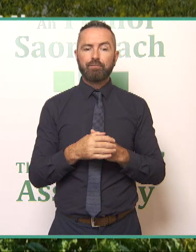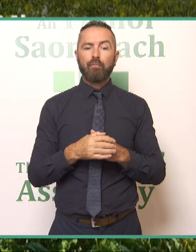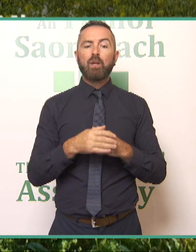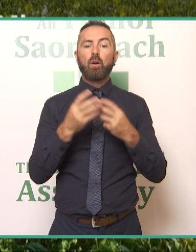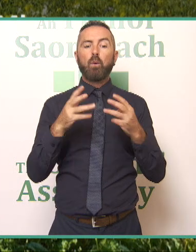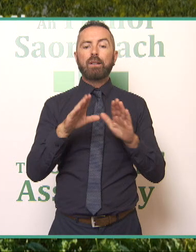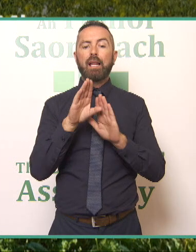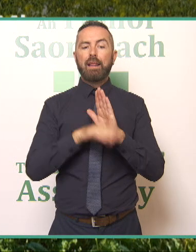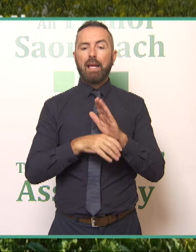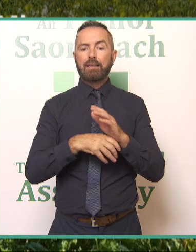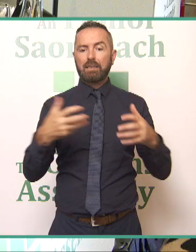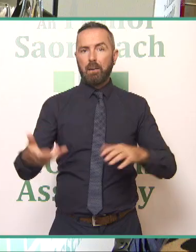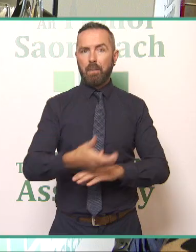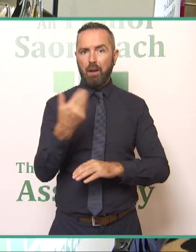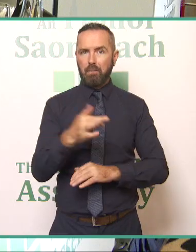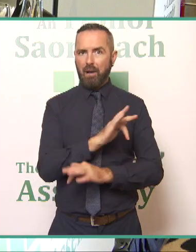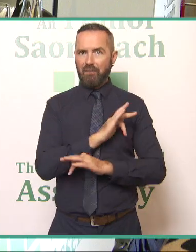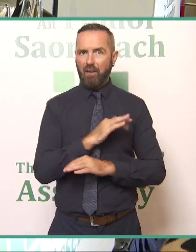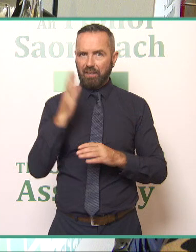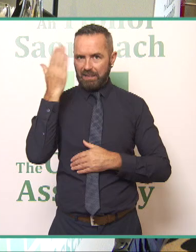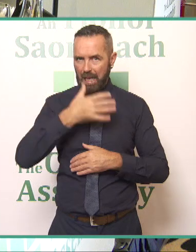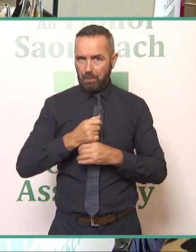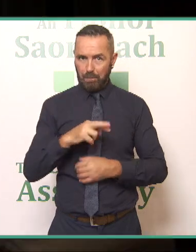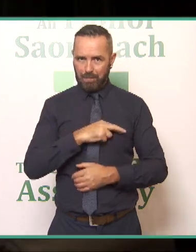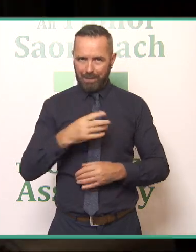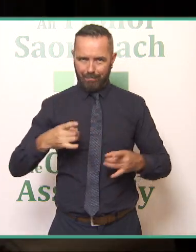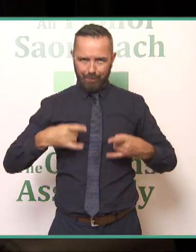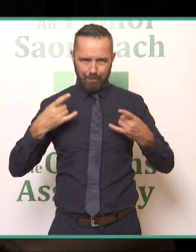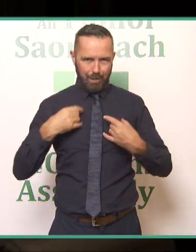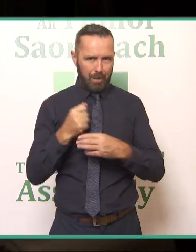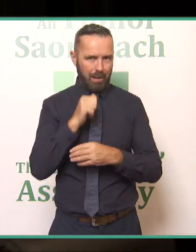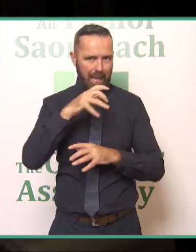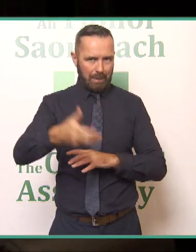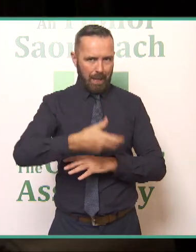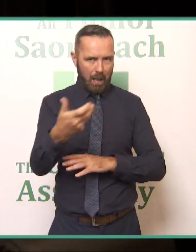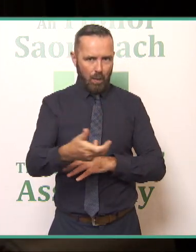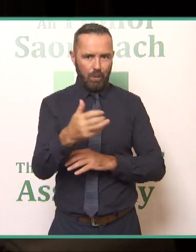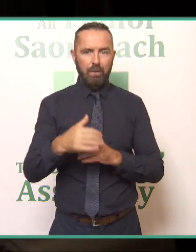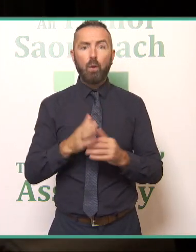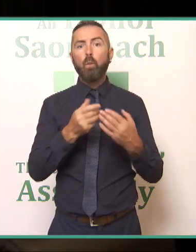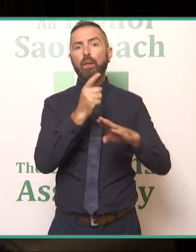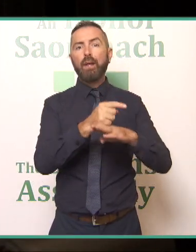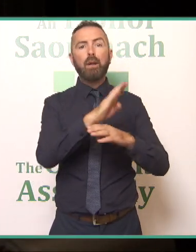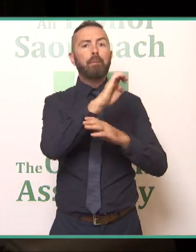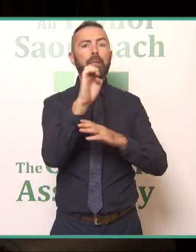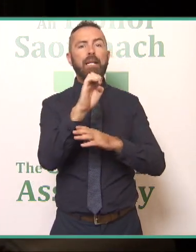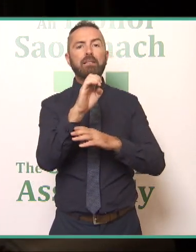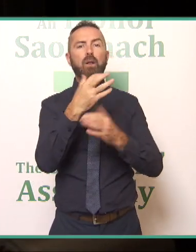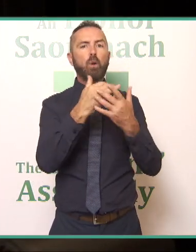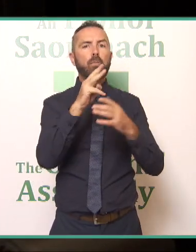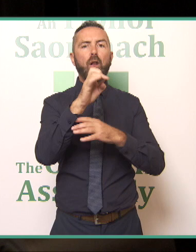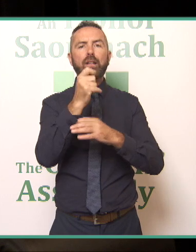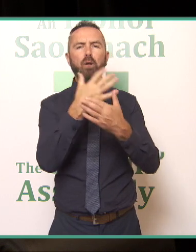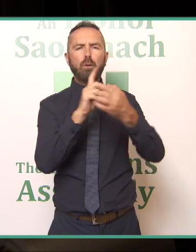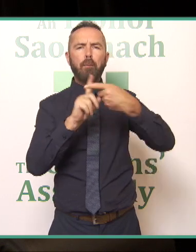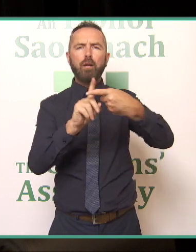Less ploughing. My dad is sad about that. I'm delighted, though. What's in there? Bees, pollinators, all sorts of positive